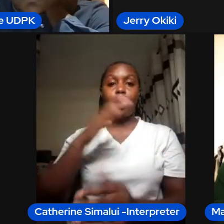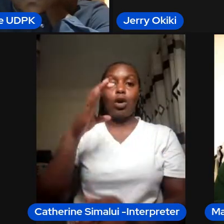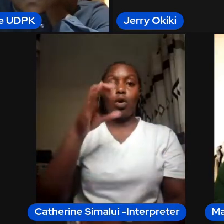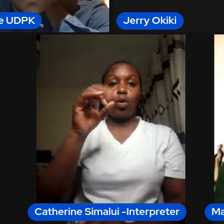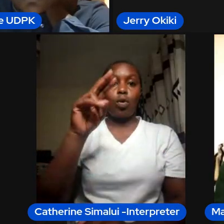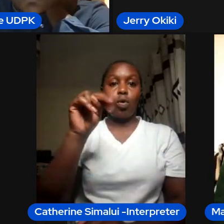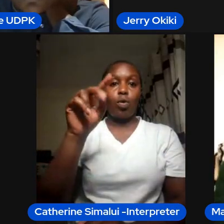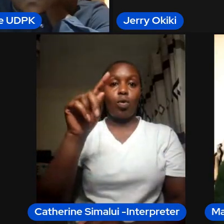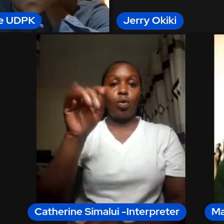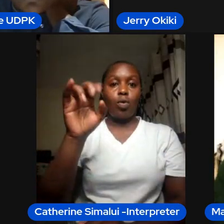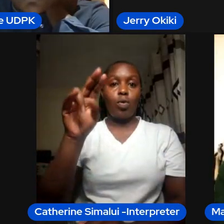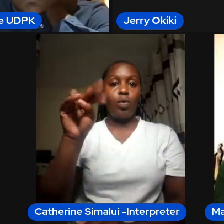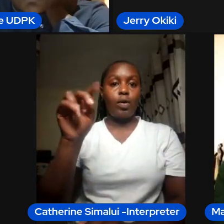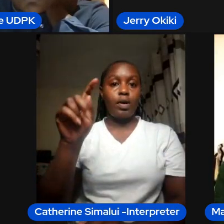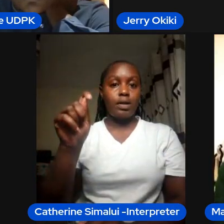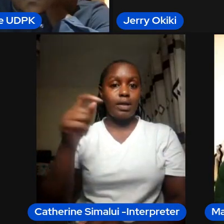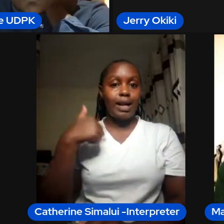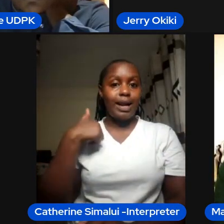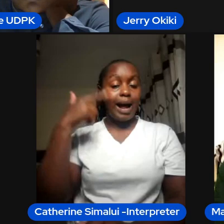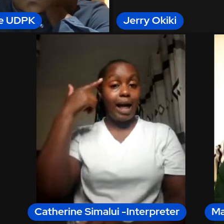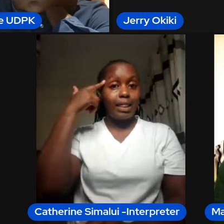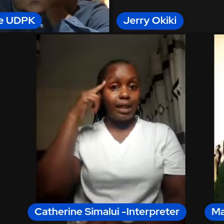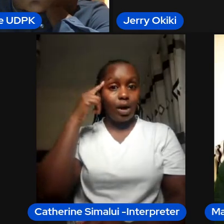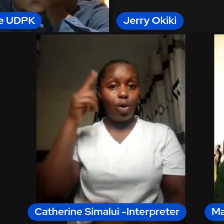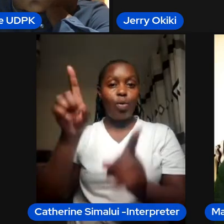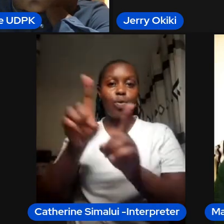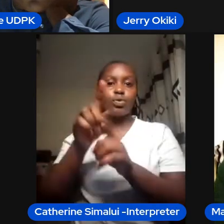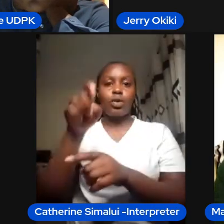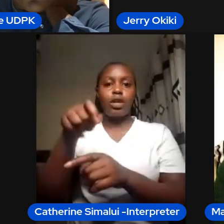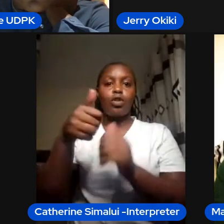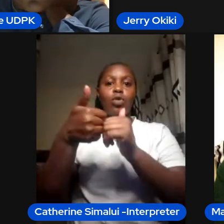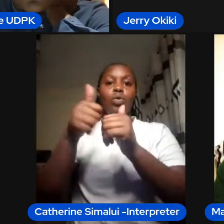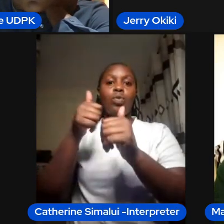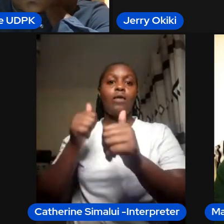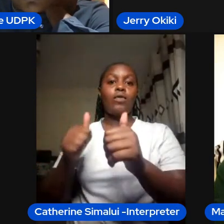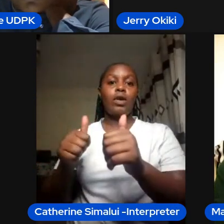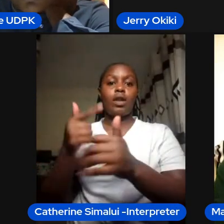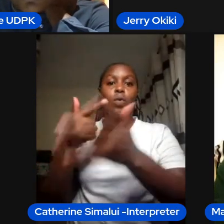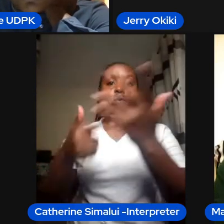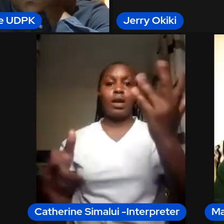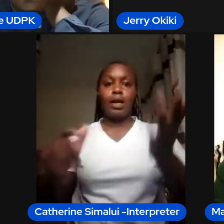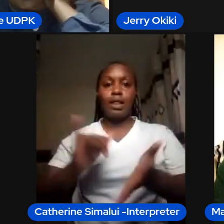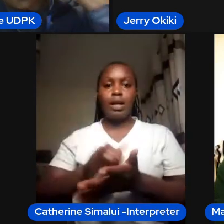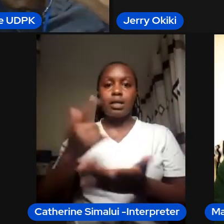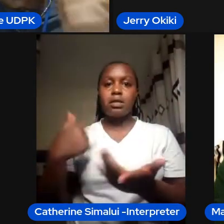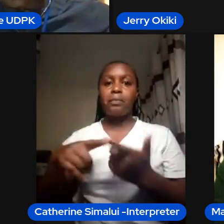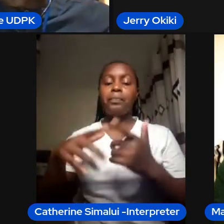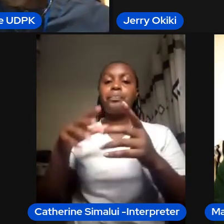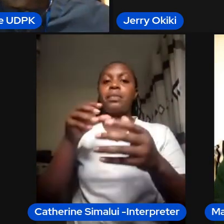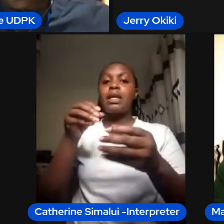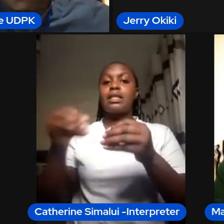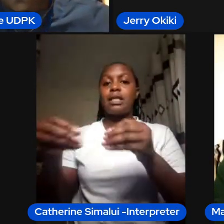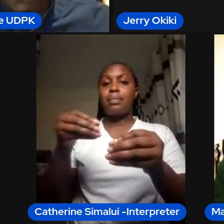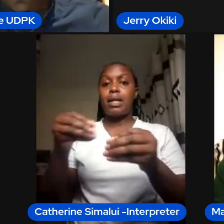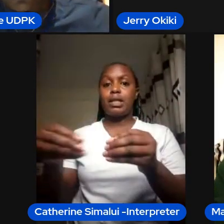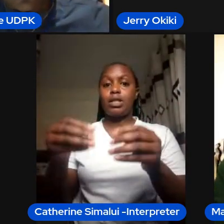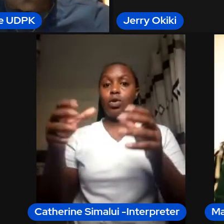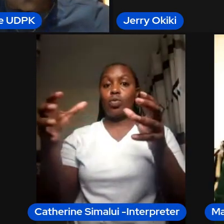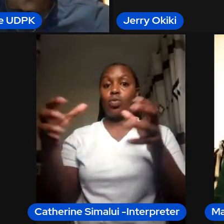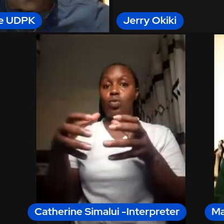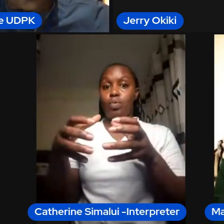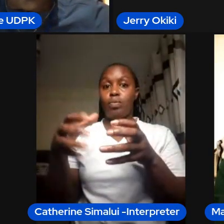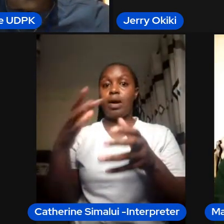should avoid the narrative that content that disabled persons with disabilities are